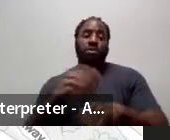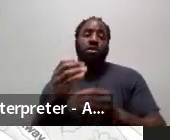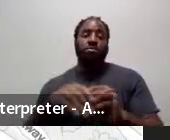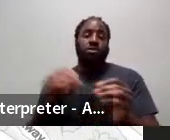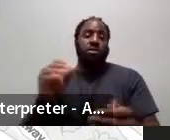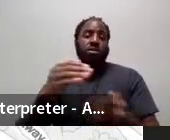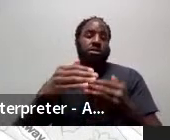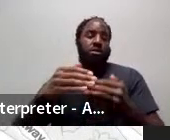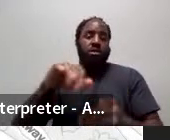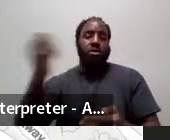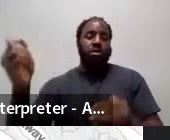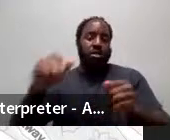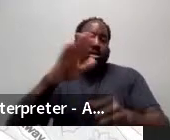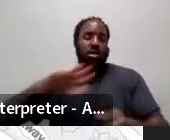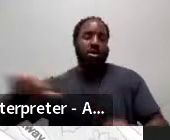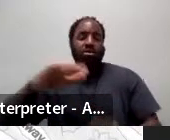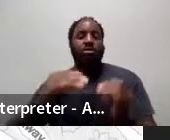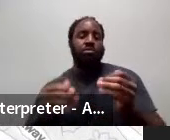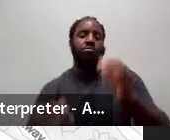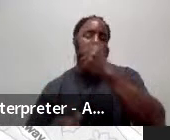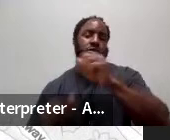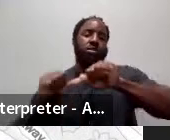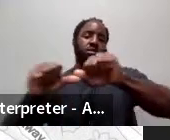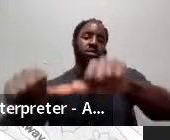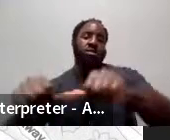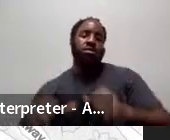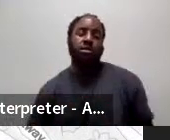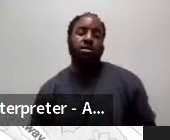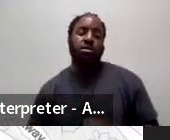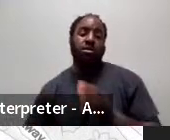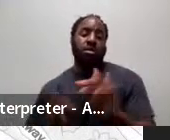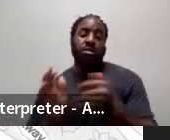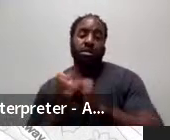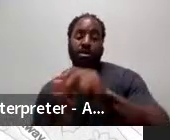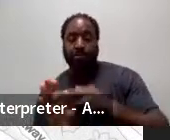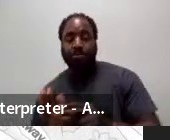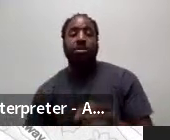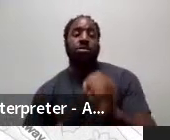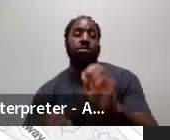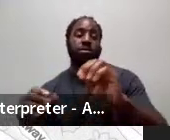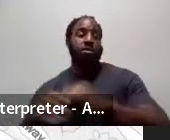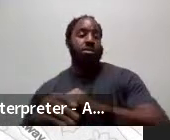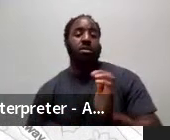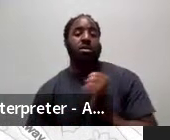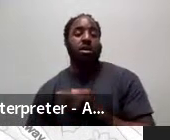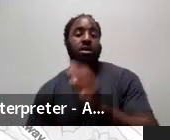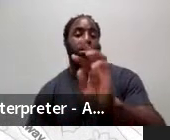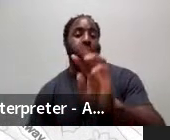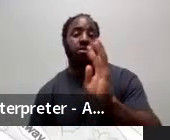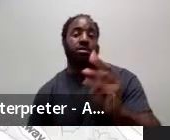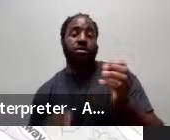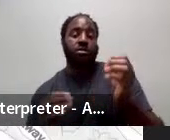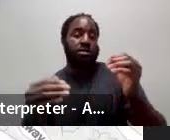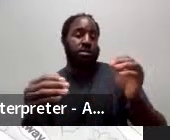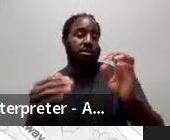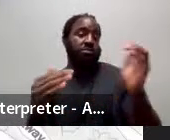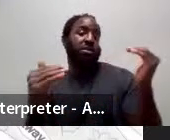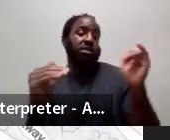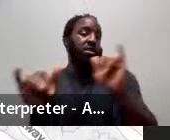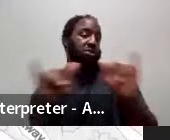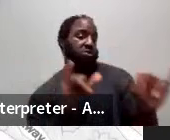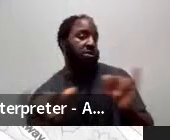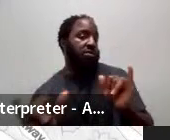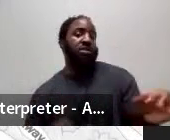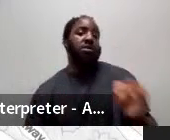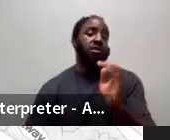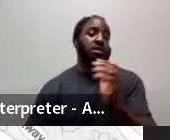area. You see it's pretty consistent throughout. And that means that with an R61 residential equivalent to that